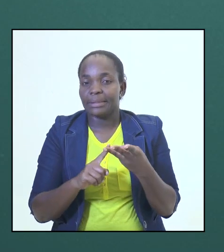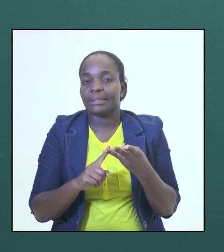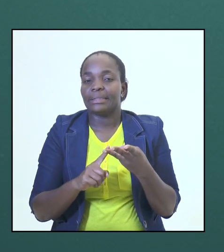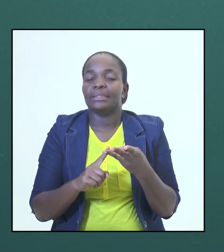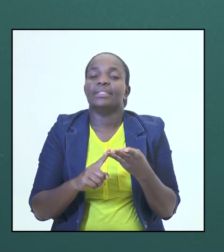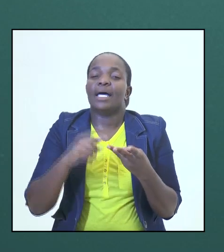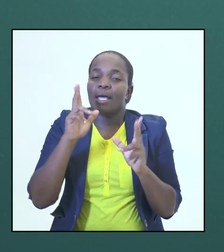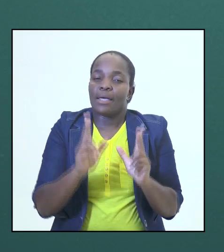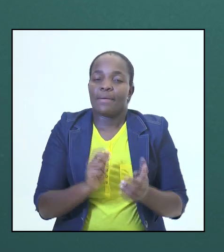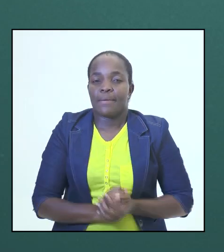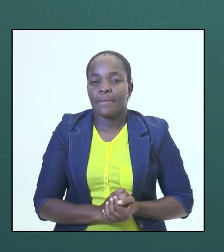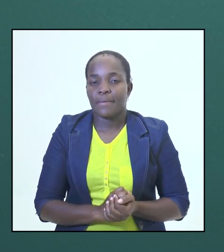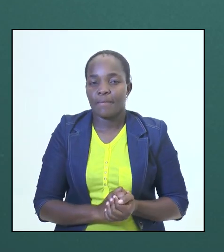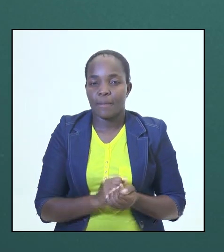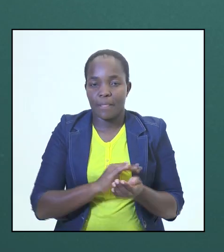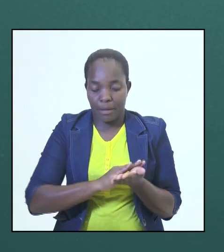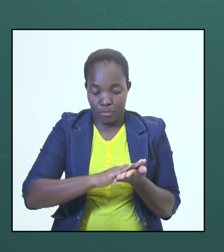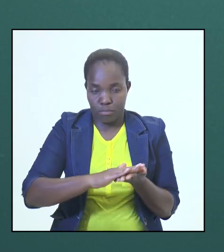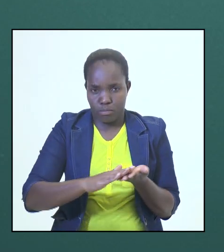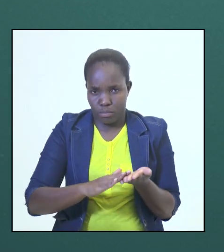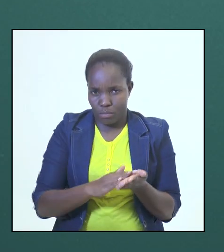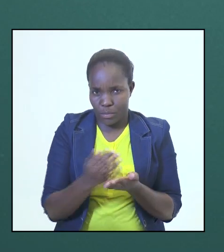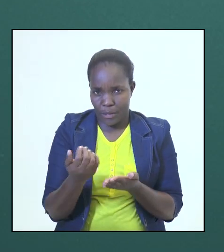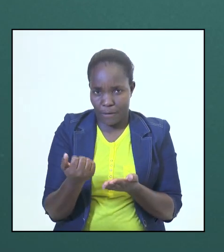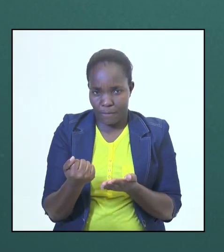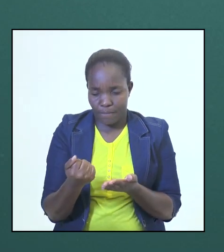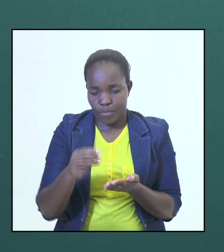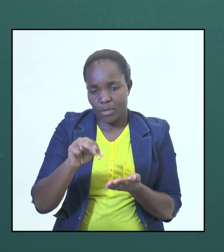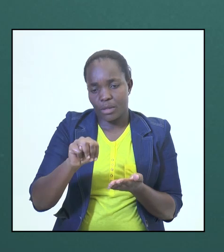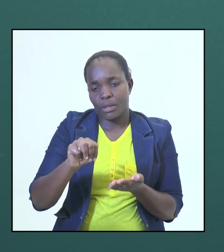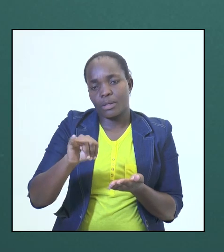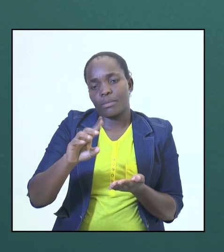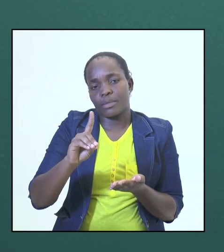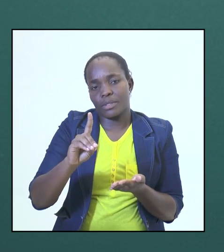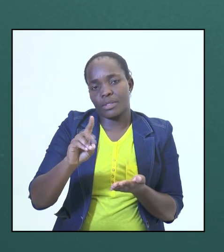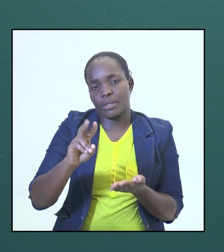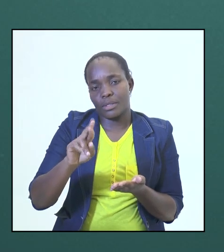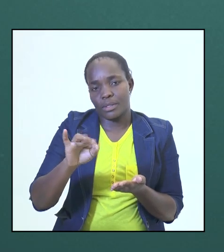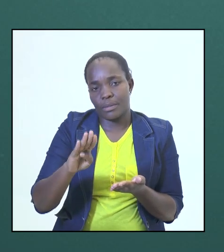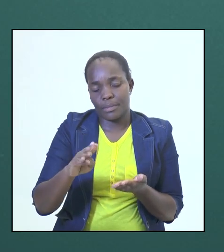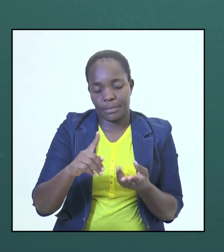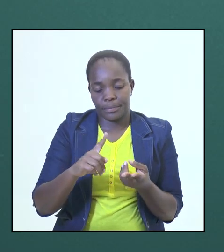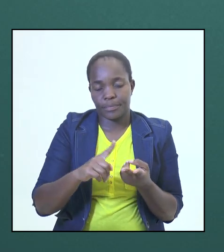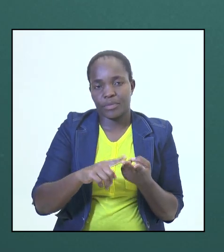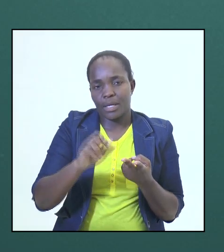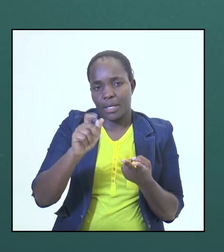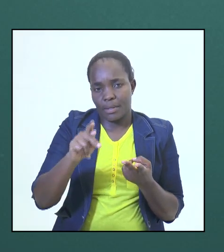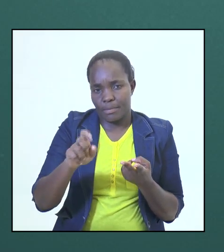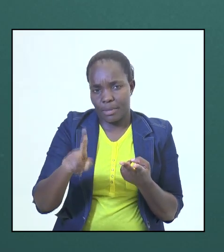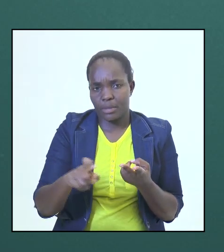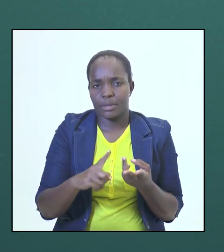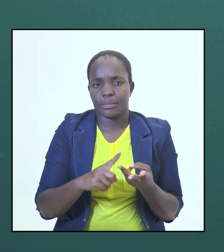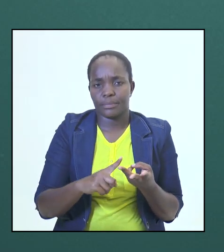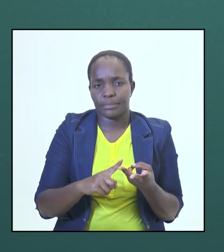external structures of the leaf consist of the midrib or main vein, the apex or tip,